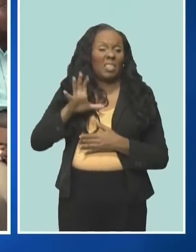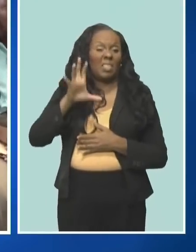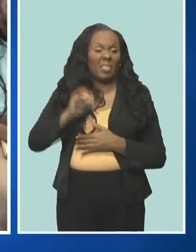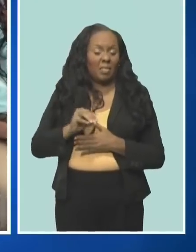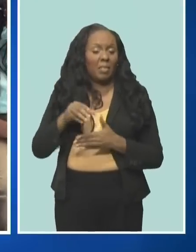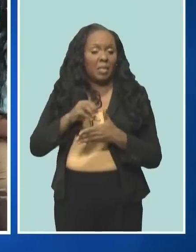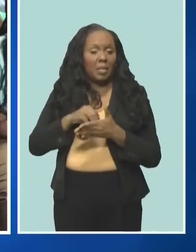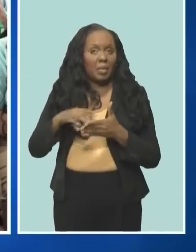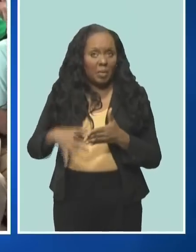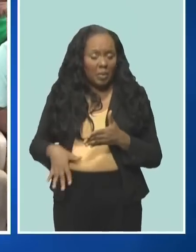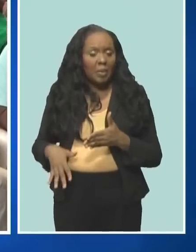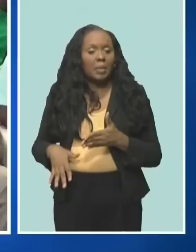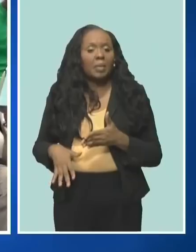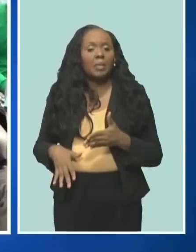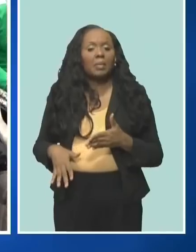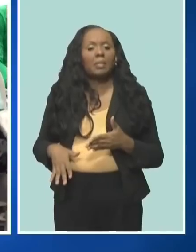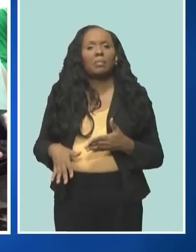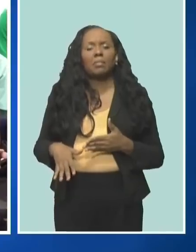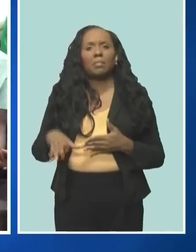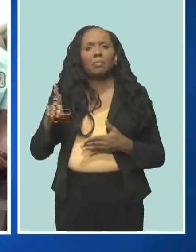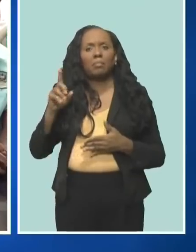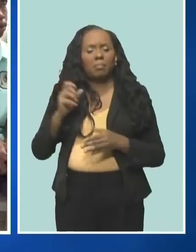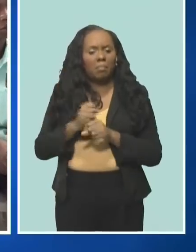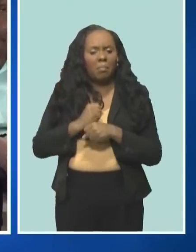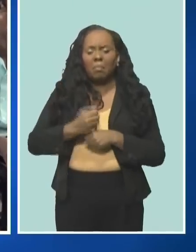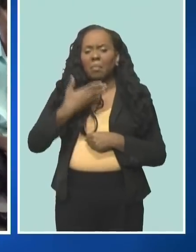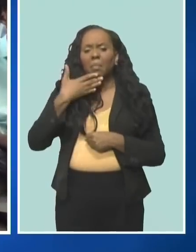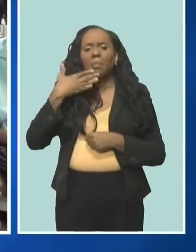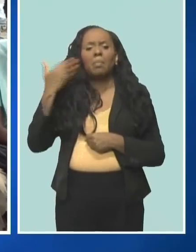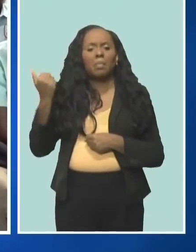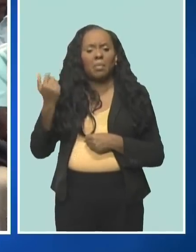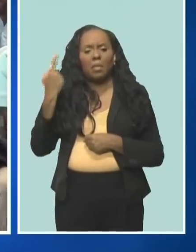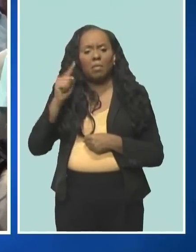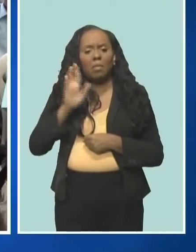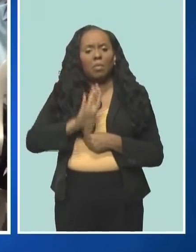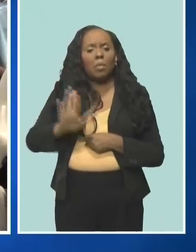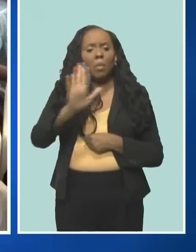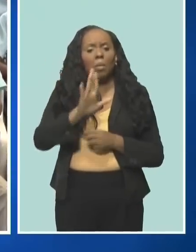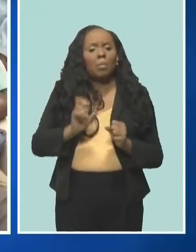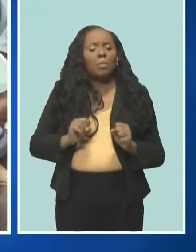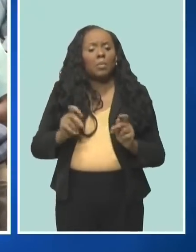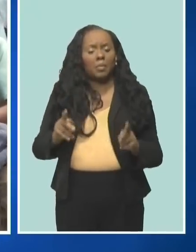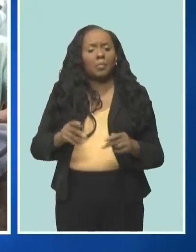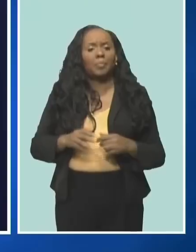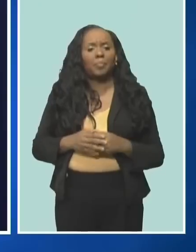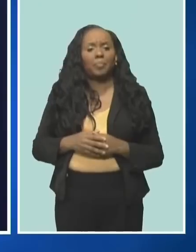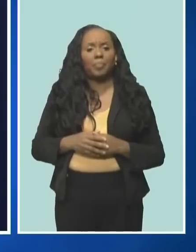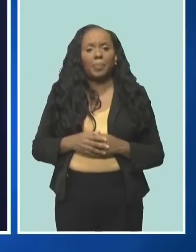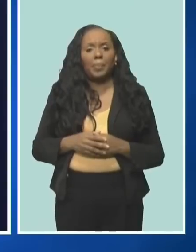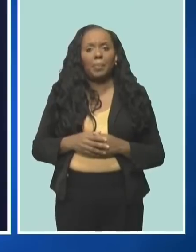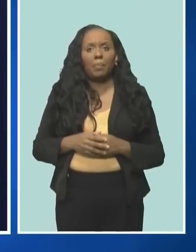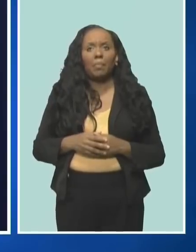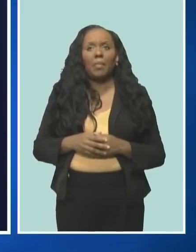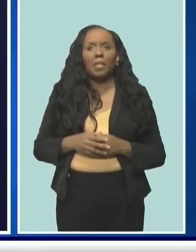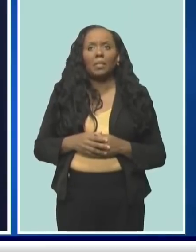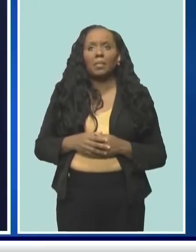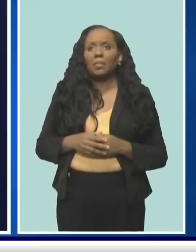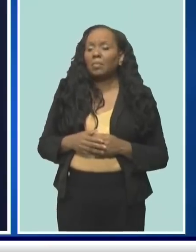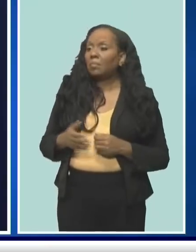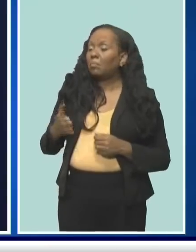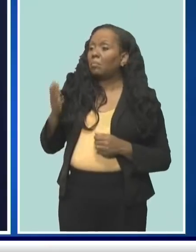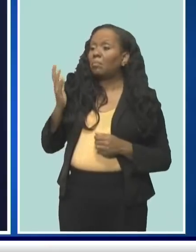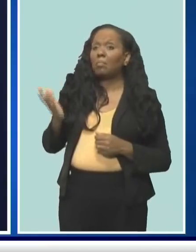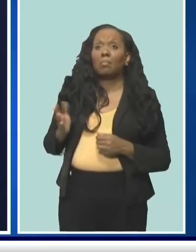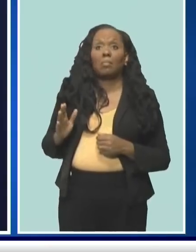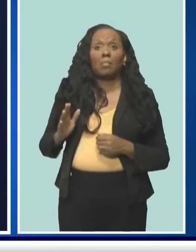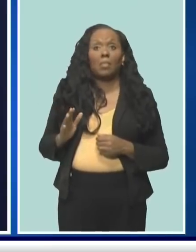2025 academic year to make the best of the opportunity. Your mere presence at this